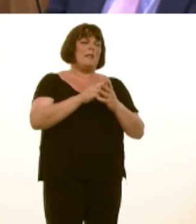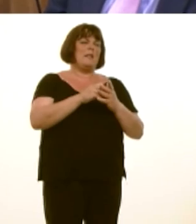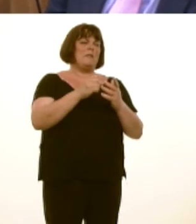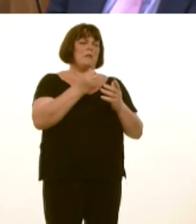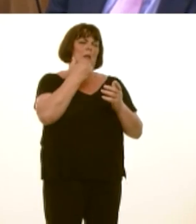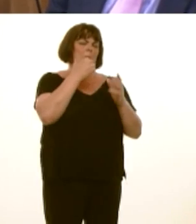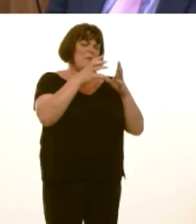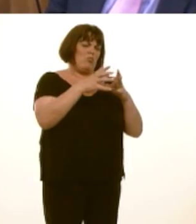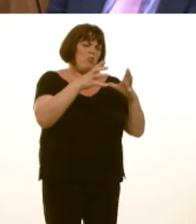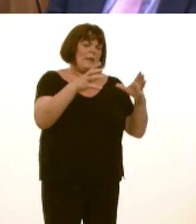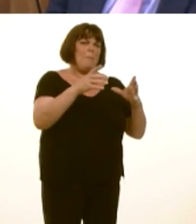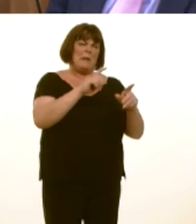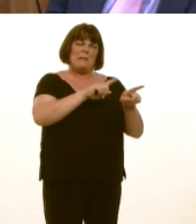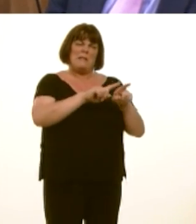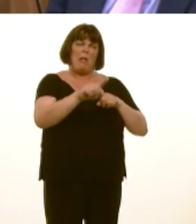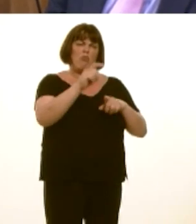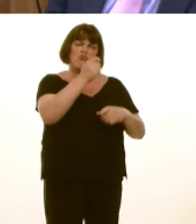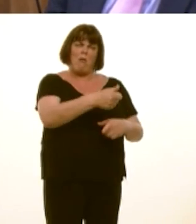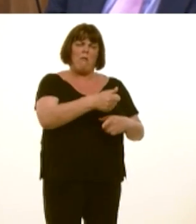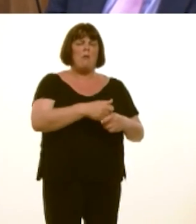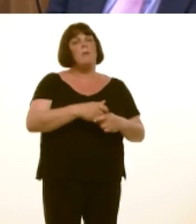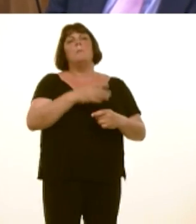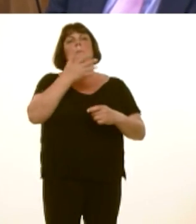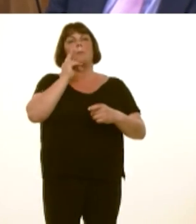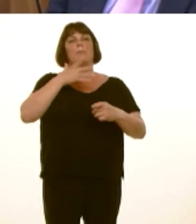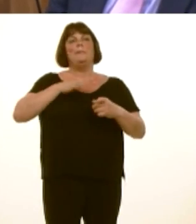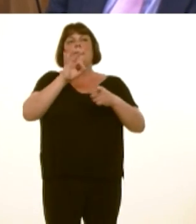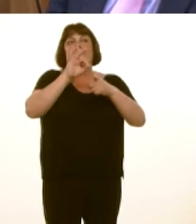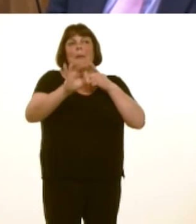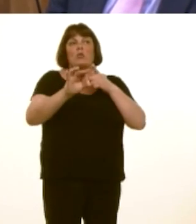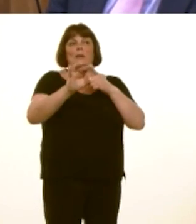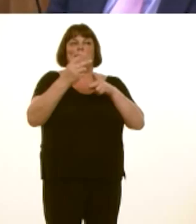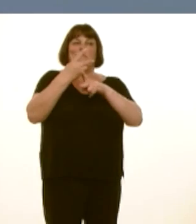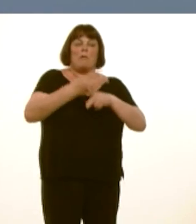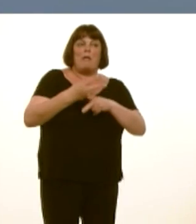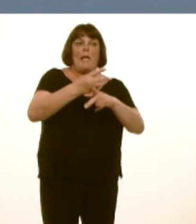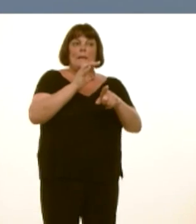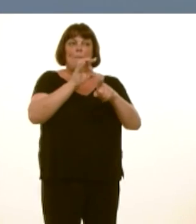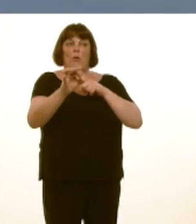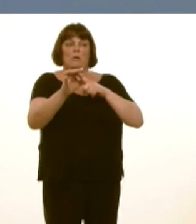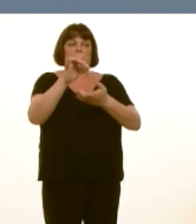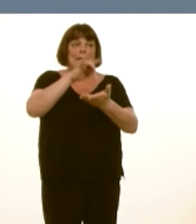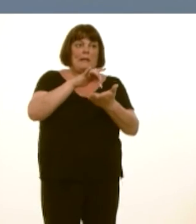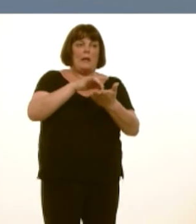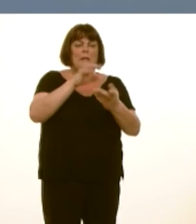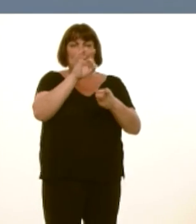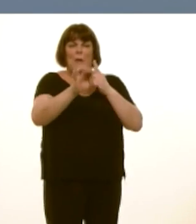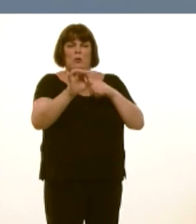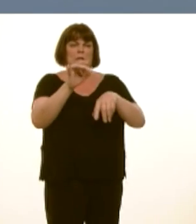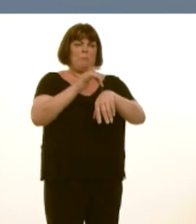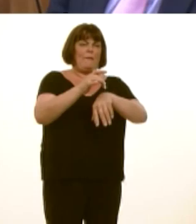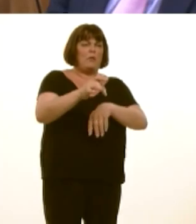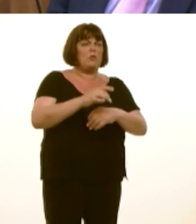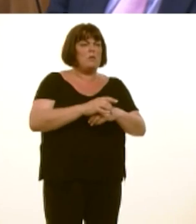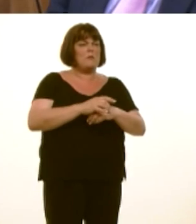It's important then that people with eating disorders are treated in specialist centres with specialists who see that condition day in, day out, week in, week out. I would not want to see